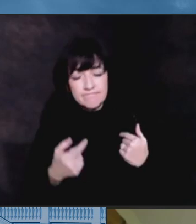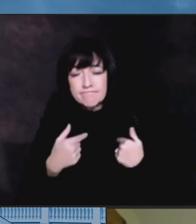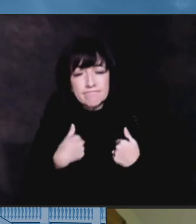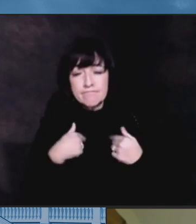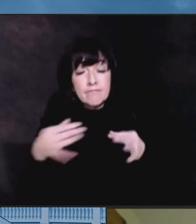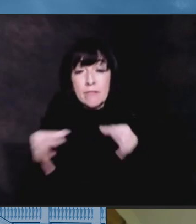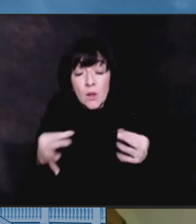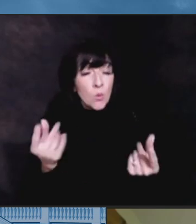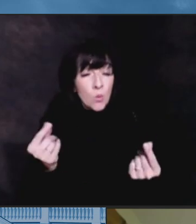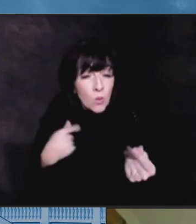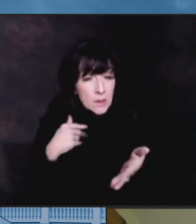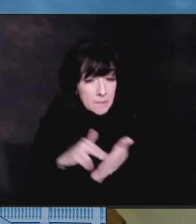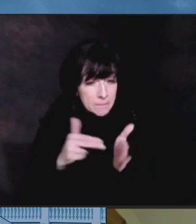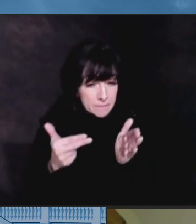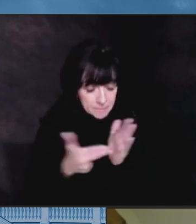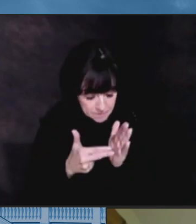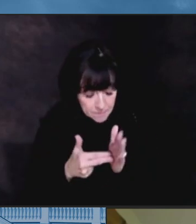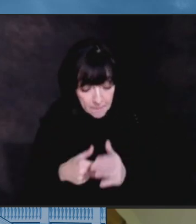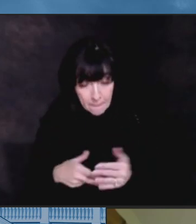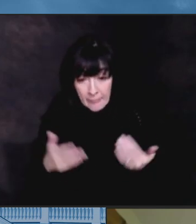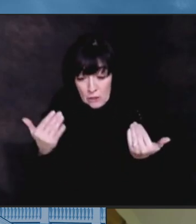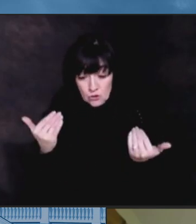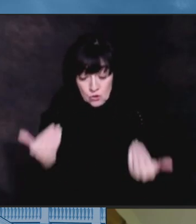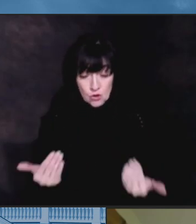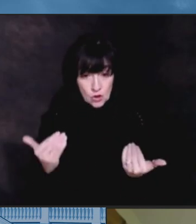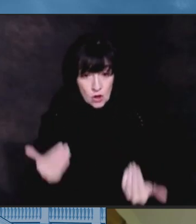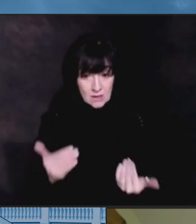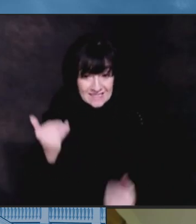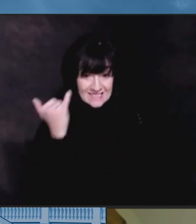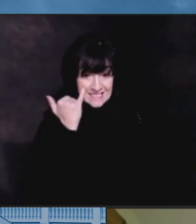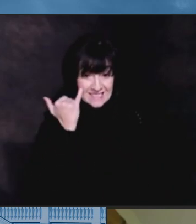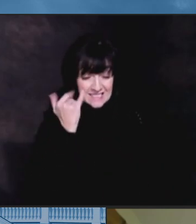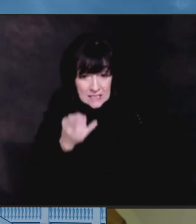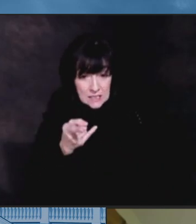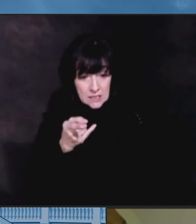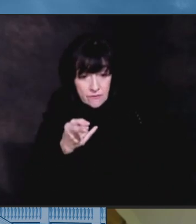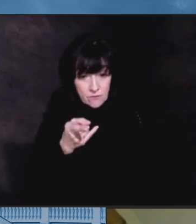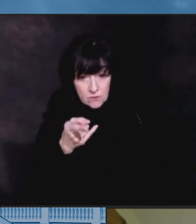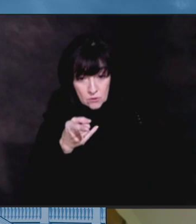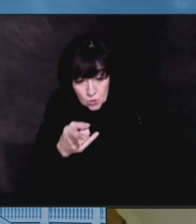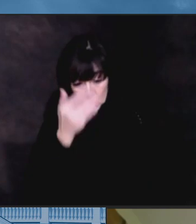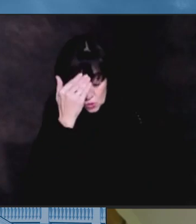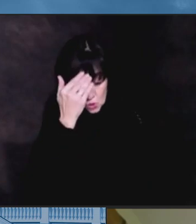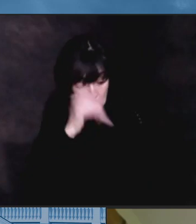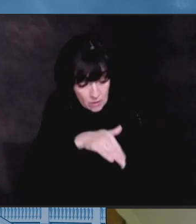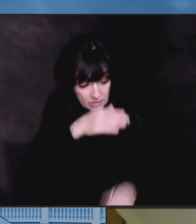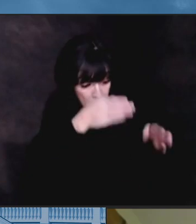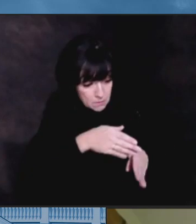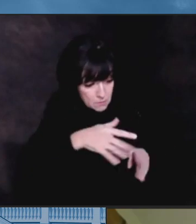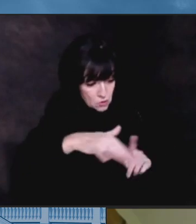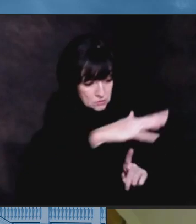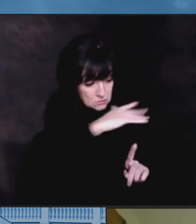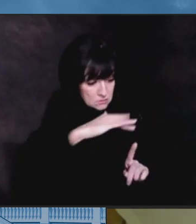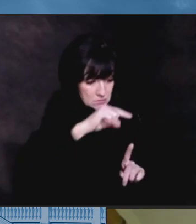detail. The current protocol, again, is a 14-day quarantine, and